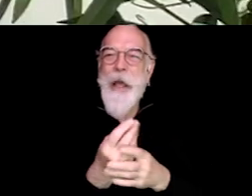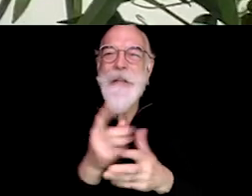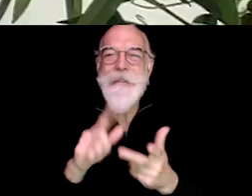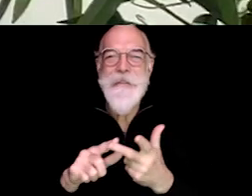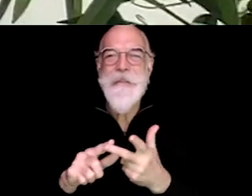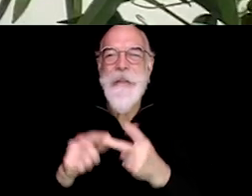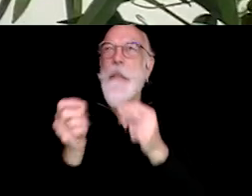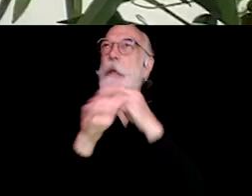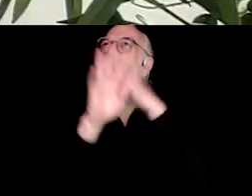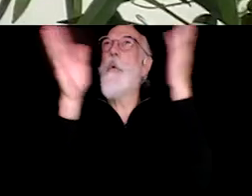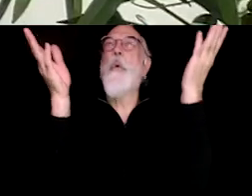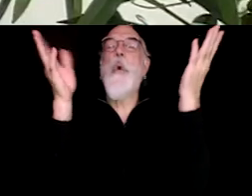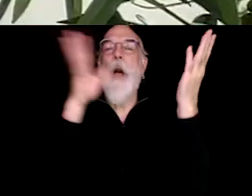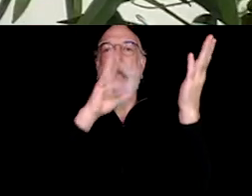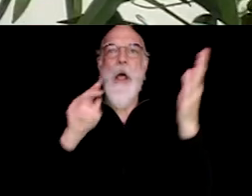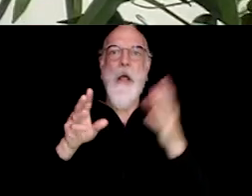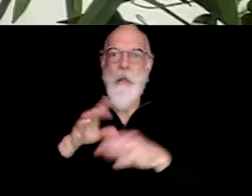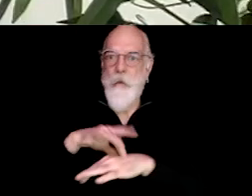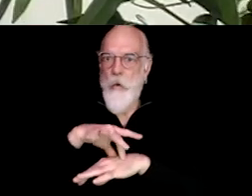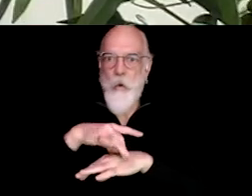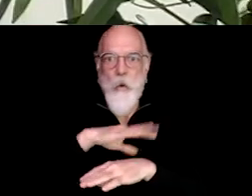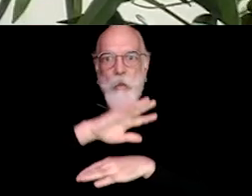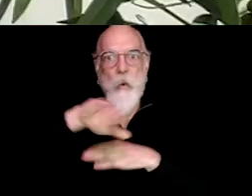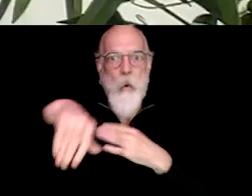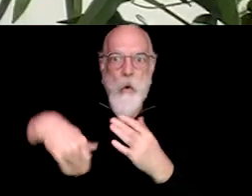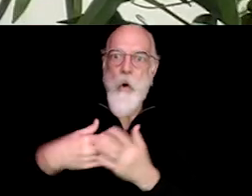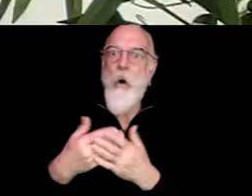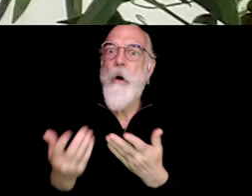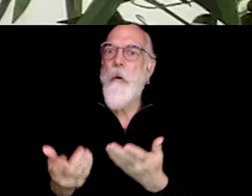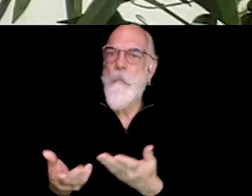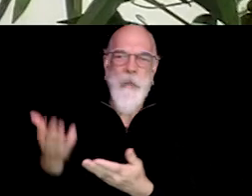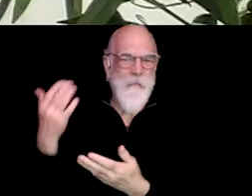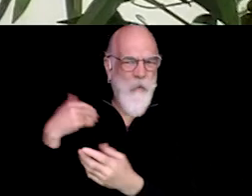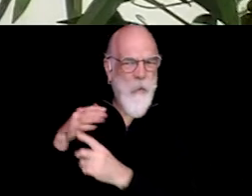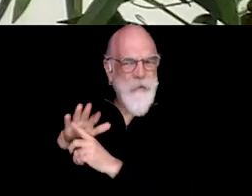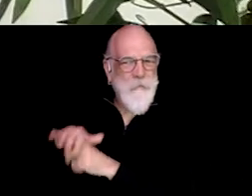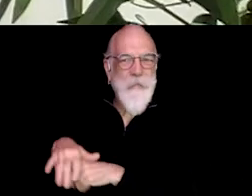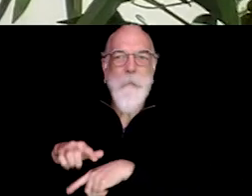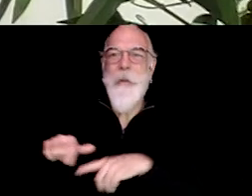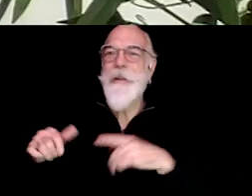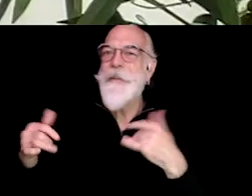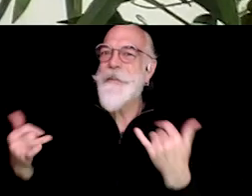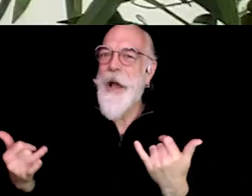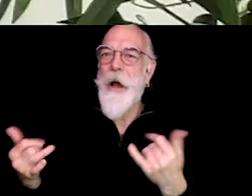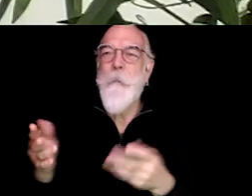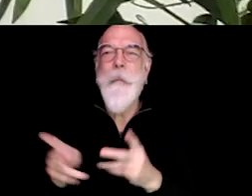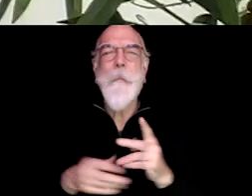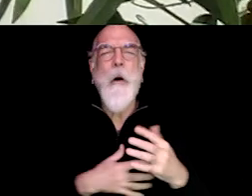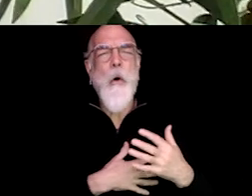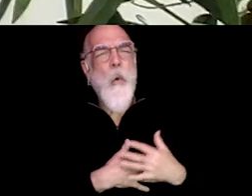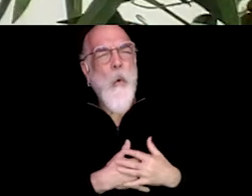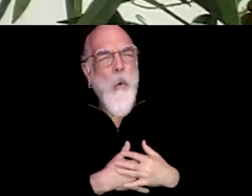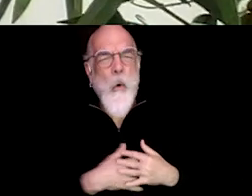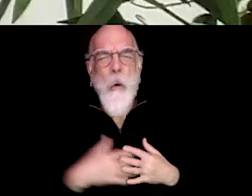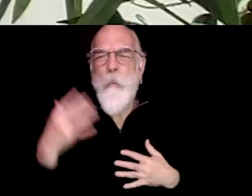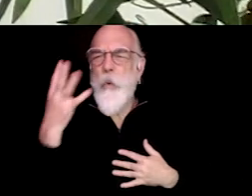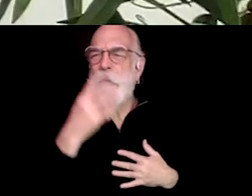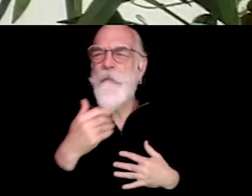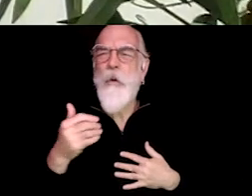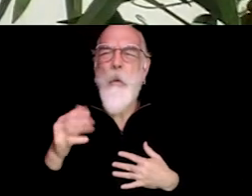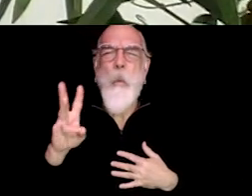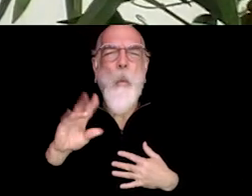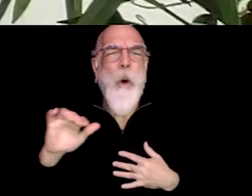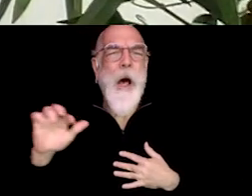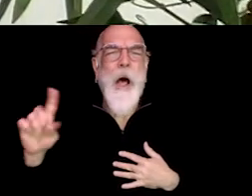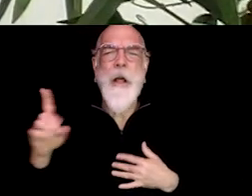that have long been sidelined or suppressed, offering readers a heart-rending glimpse of the beauty of the wild world and the trauma of